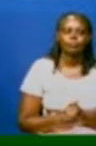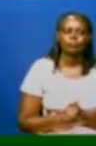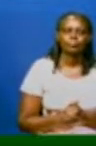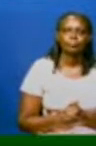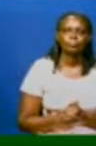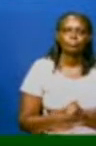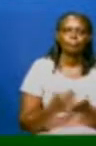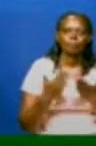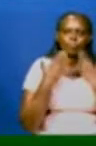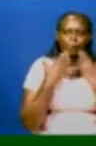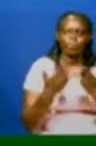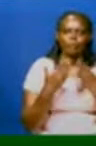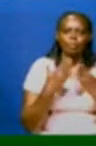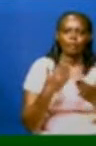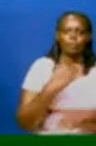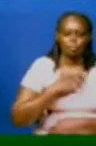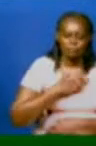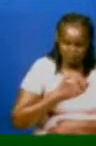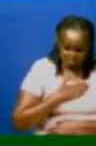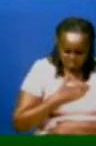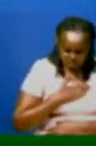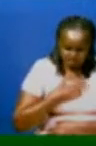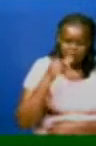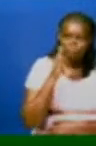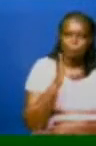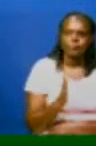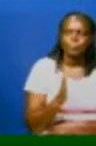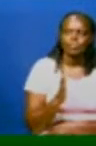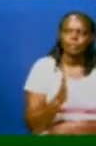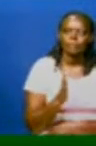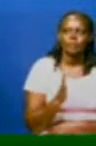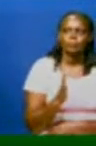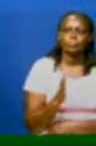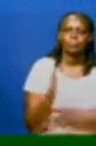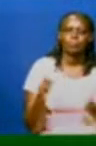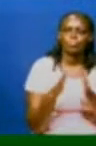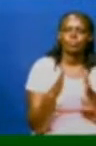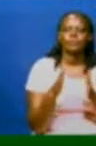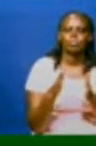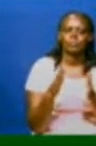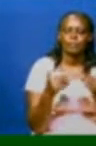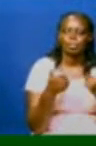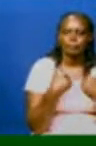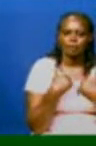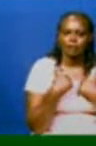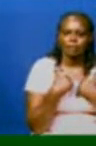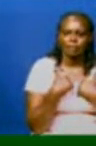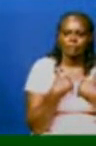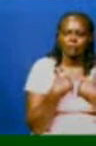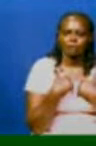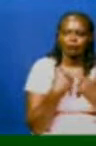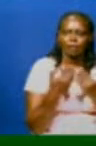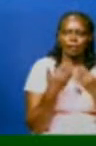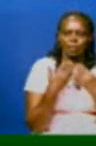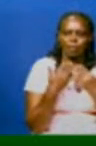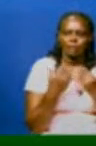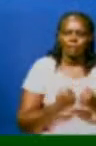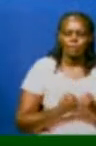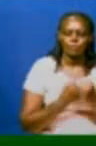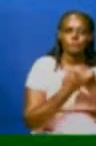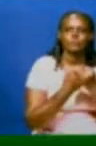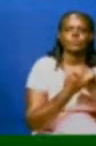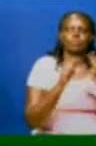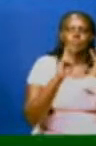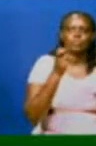Thank you, Madam Speaker, for giving me the chance. I thank you to the sponsors of the motion,